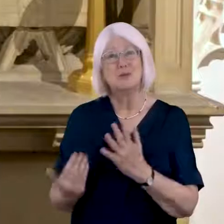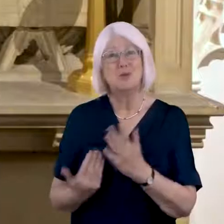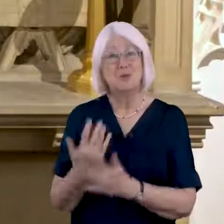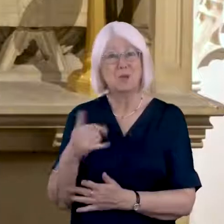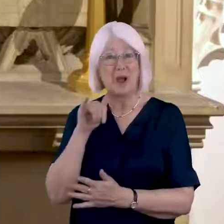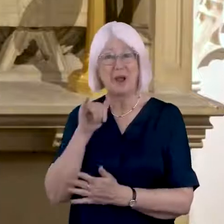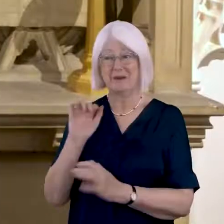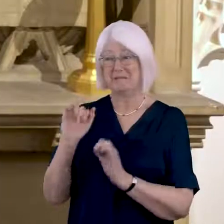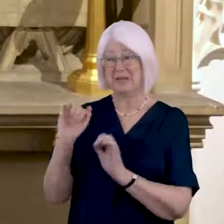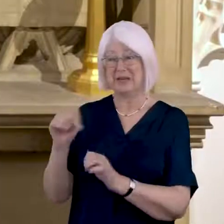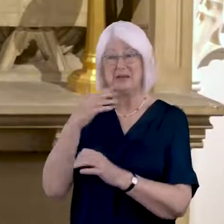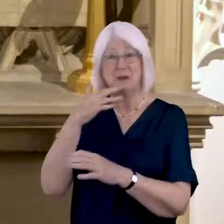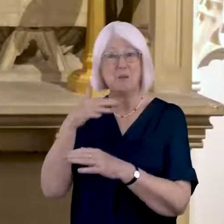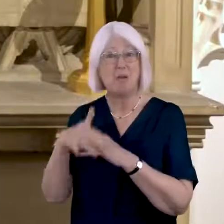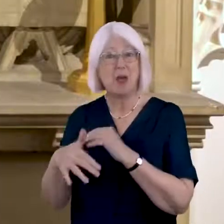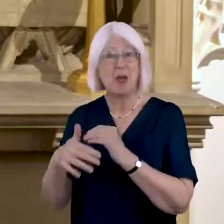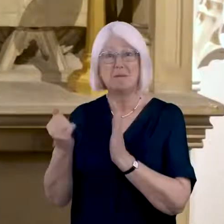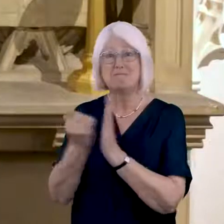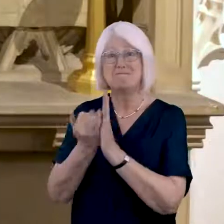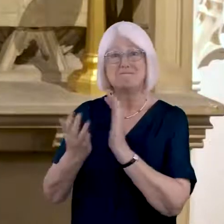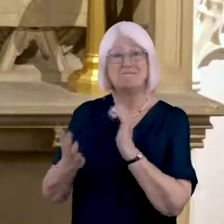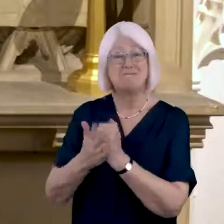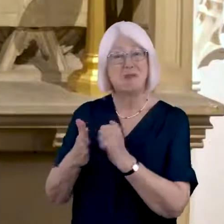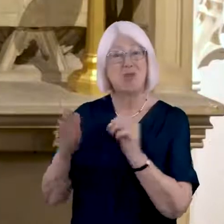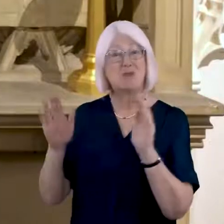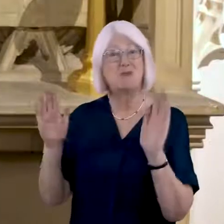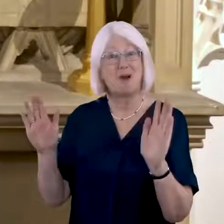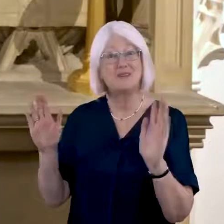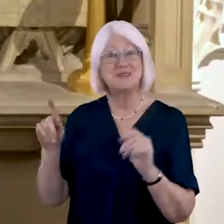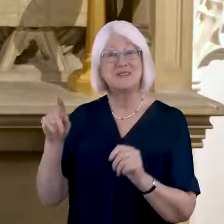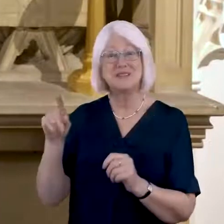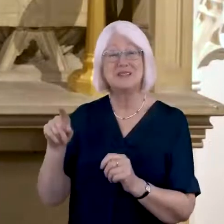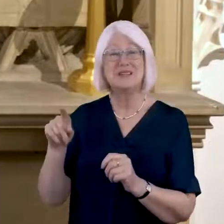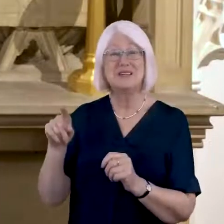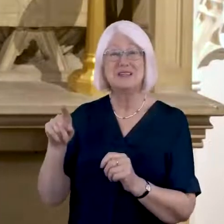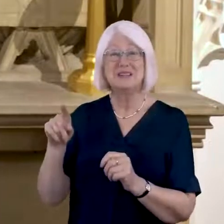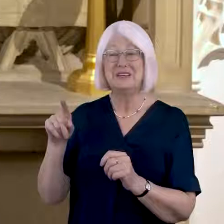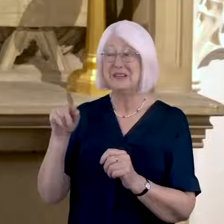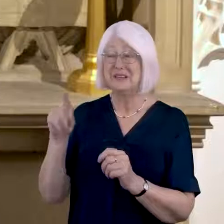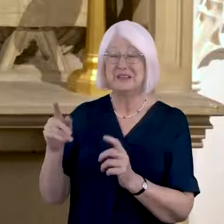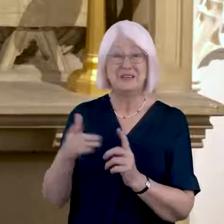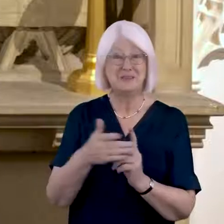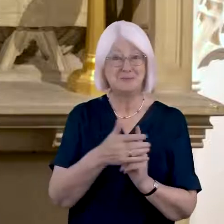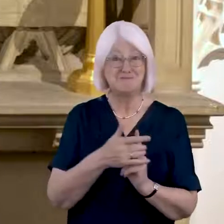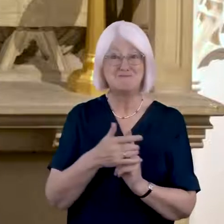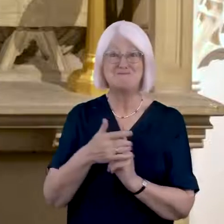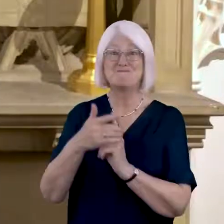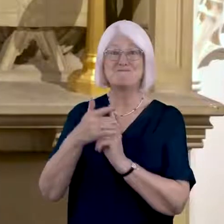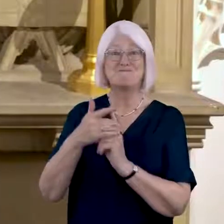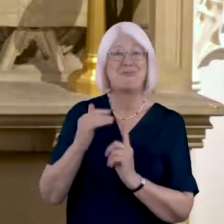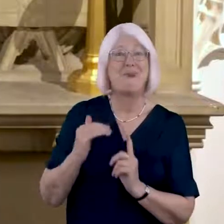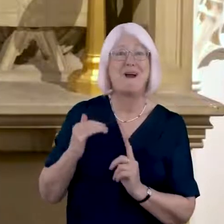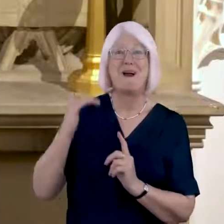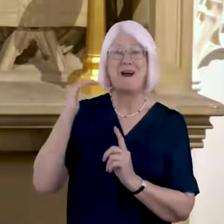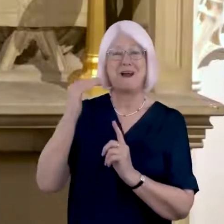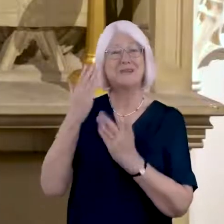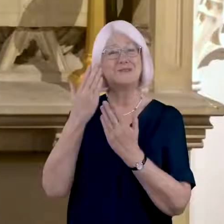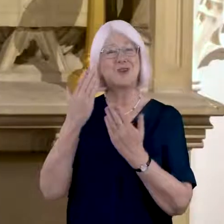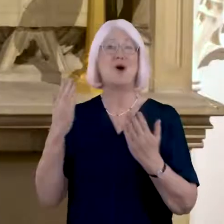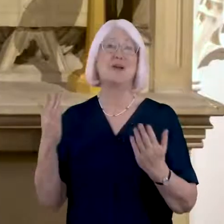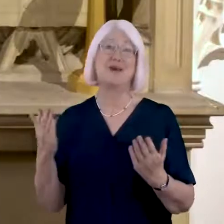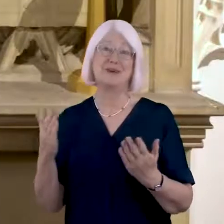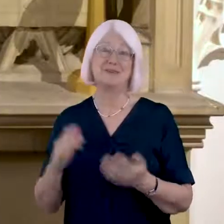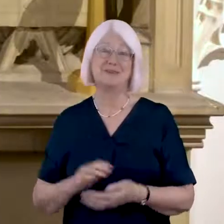wine of his own blood, shed for us on the cross, he has placed us in the place of the